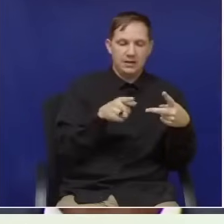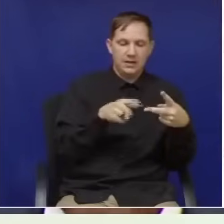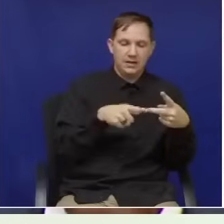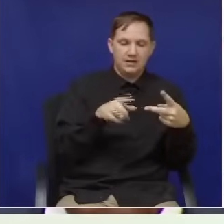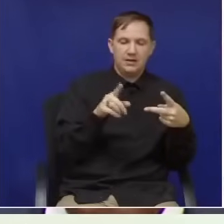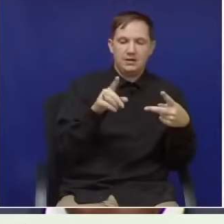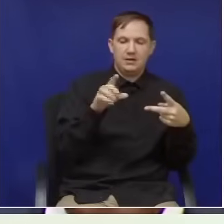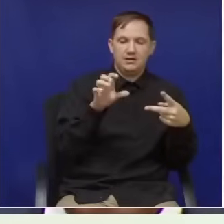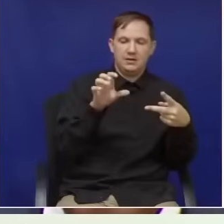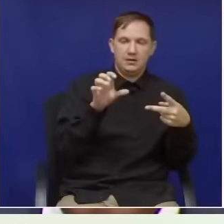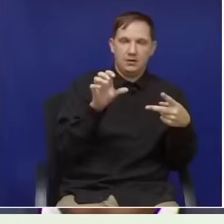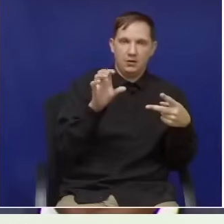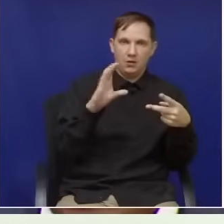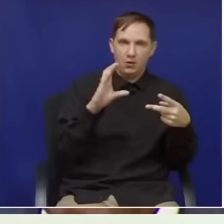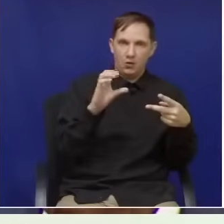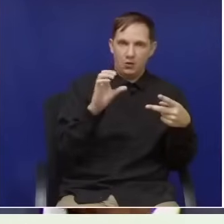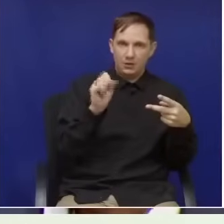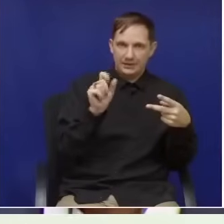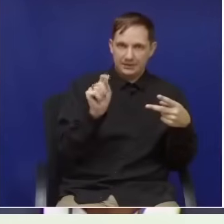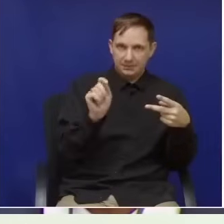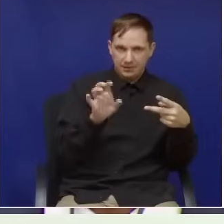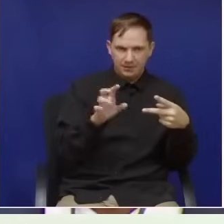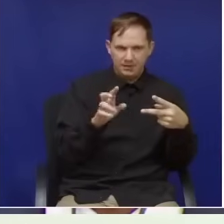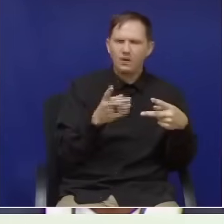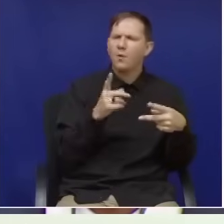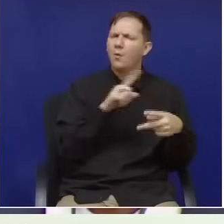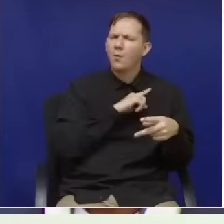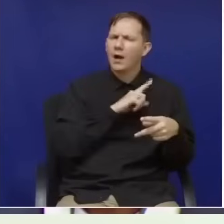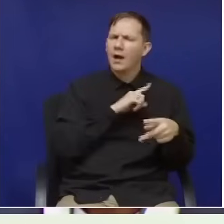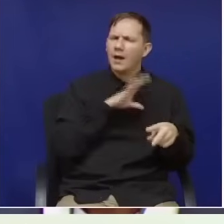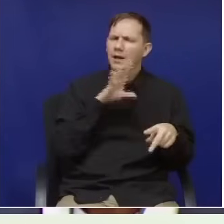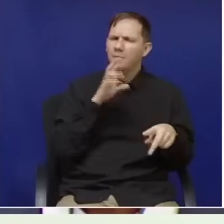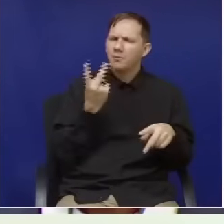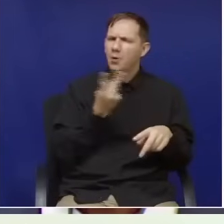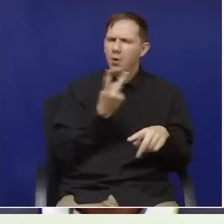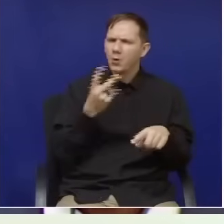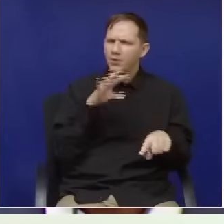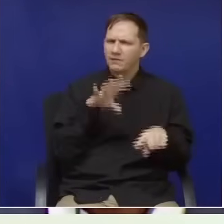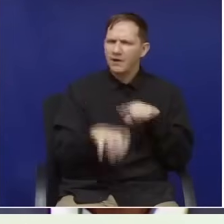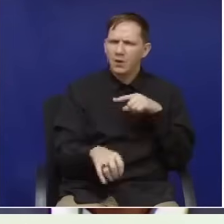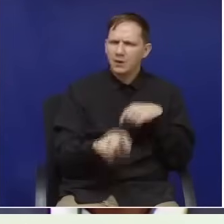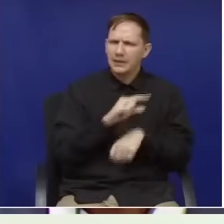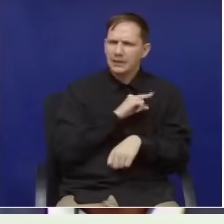Rahodzo, why were both found not guilty in the